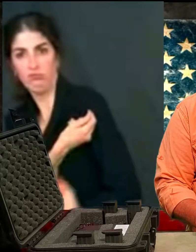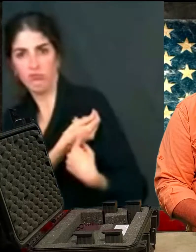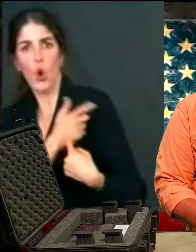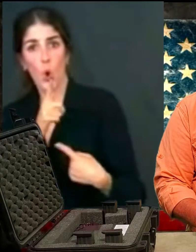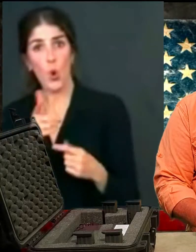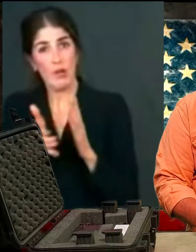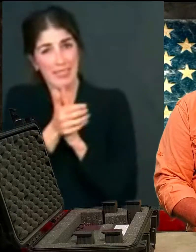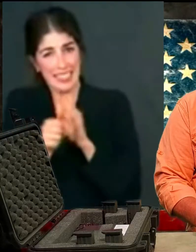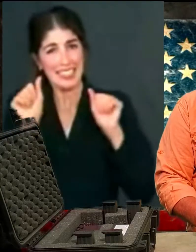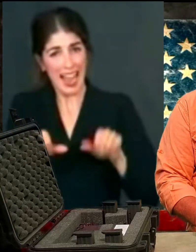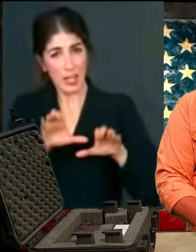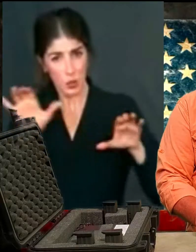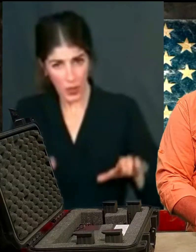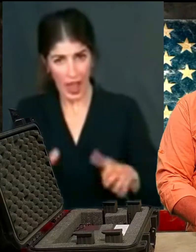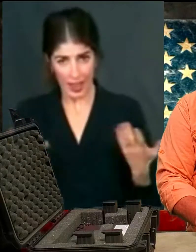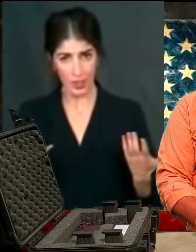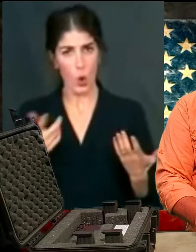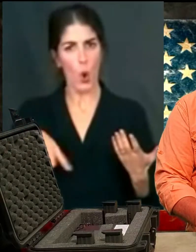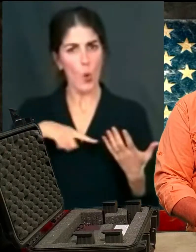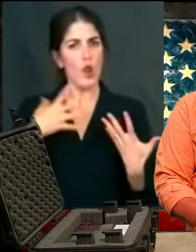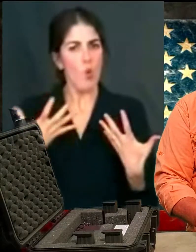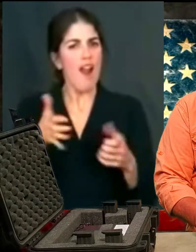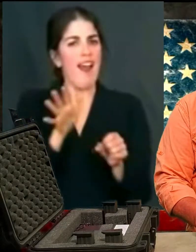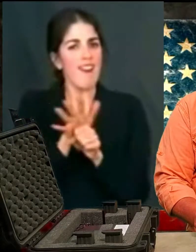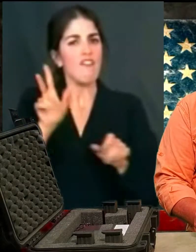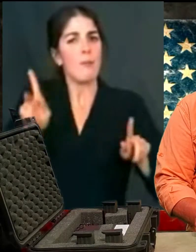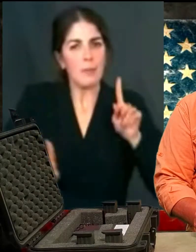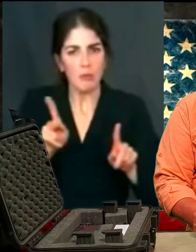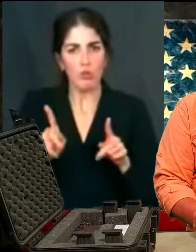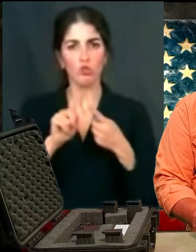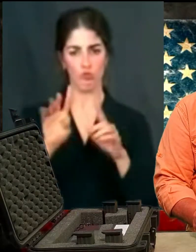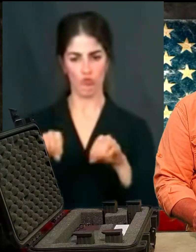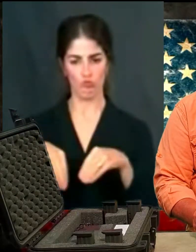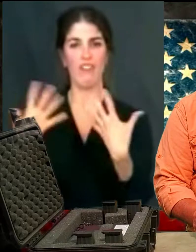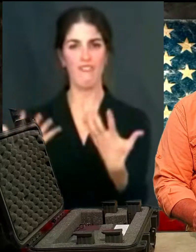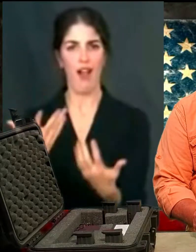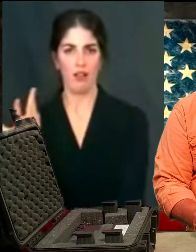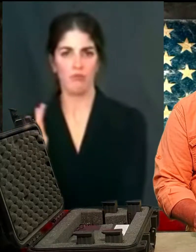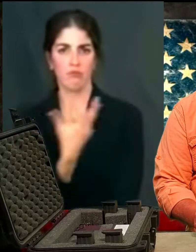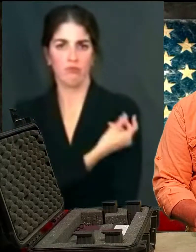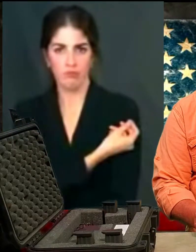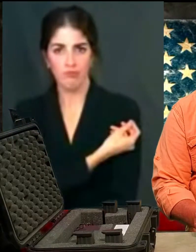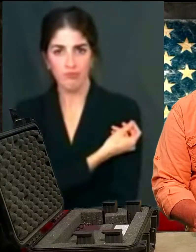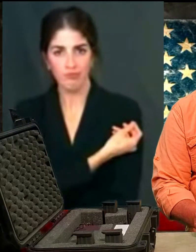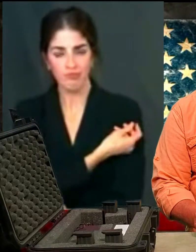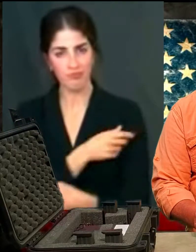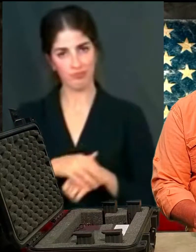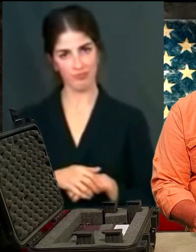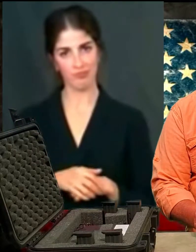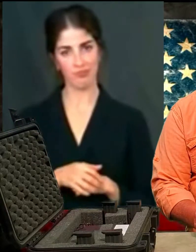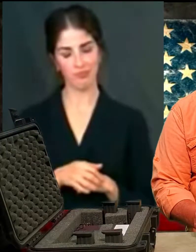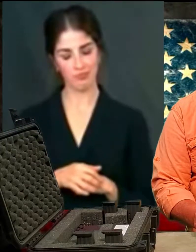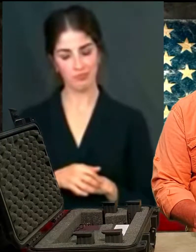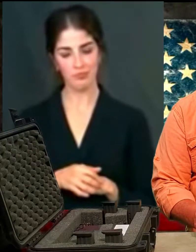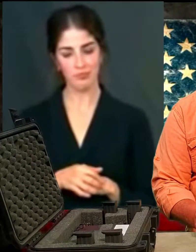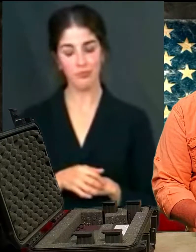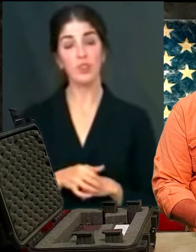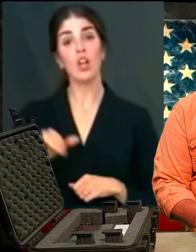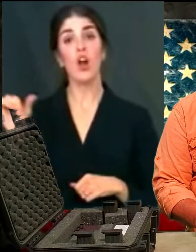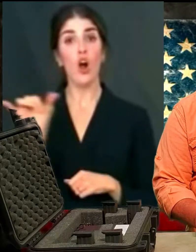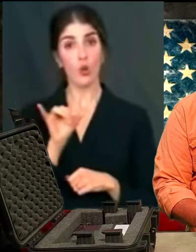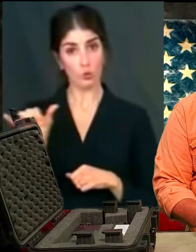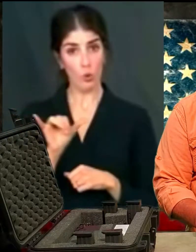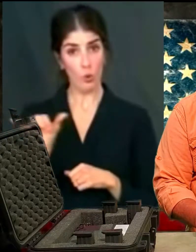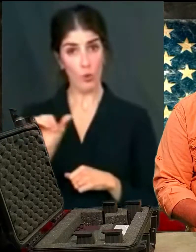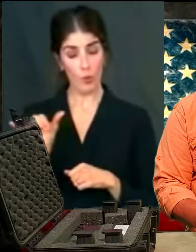feedback. Now, interesting, they don't mention anything about the M-Carbo parts, so I guess